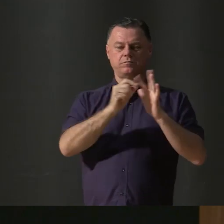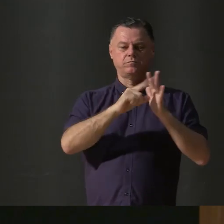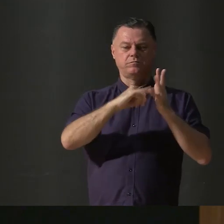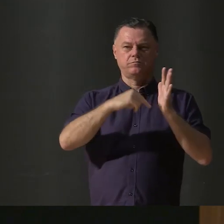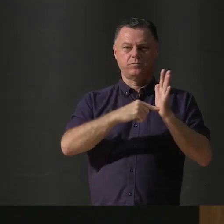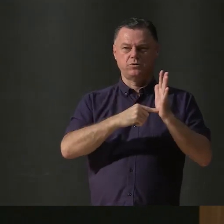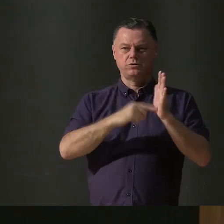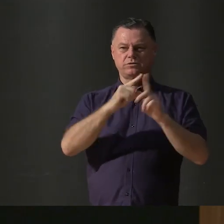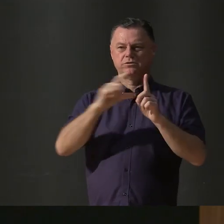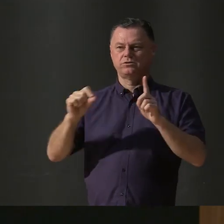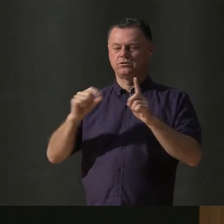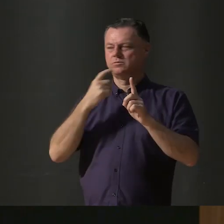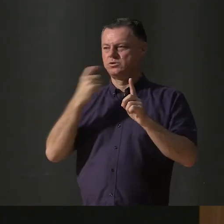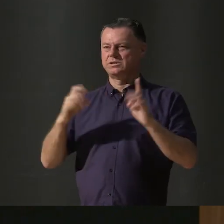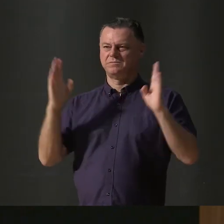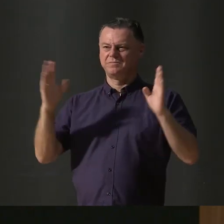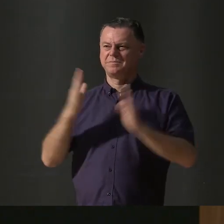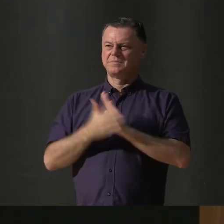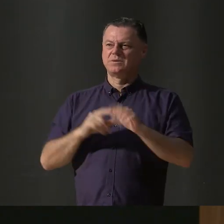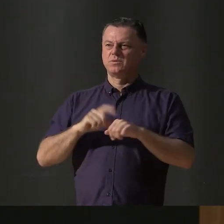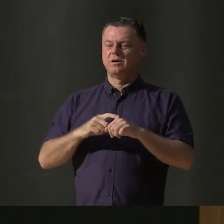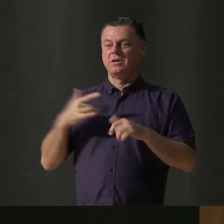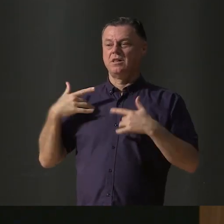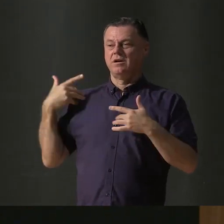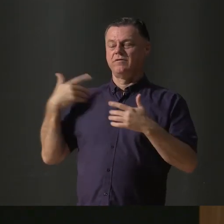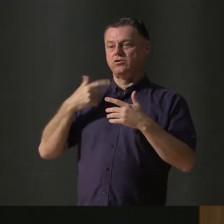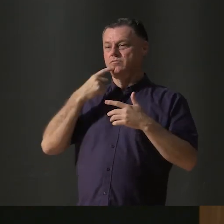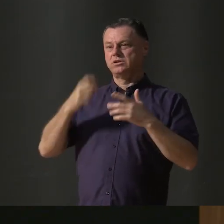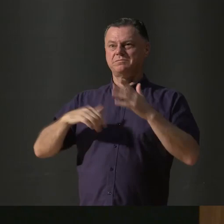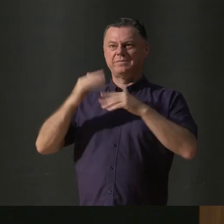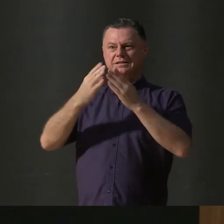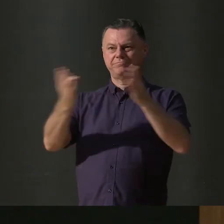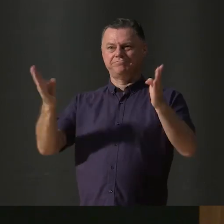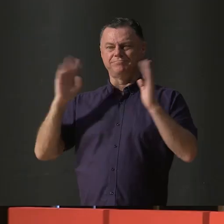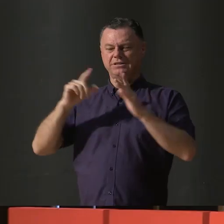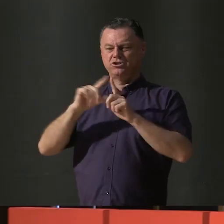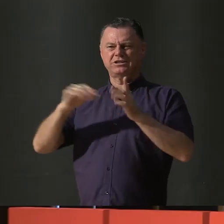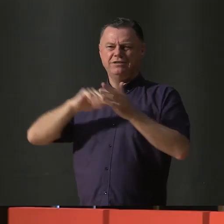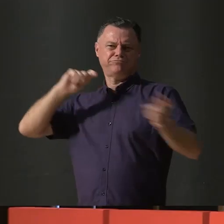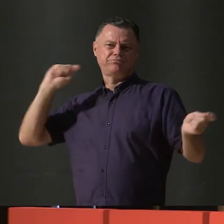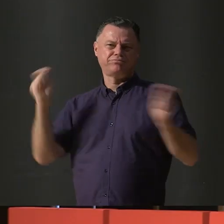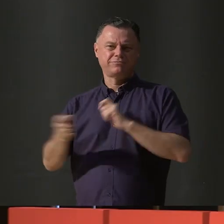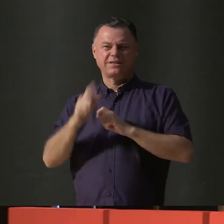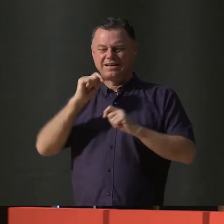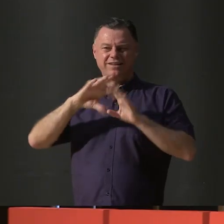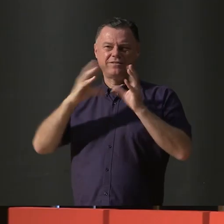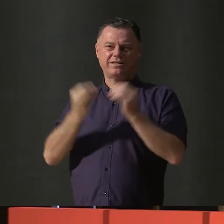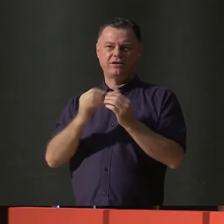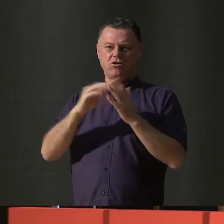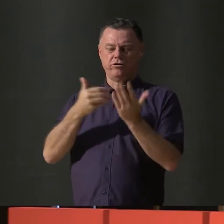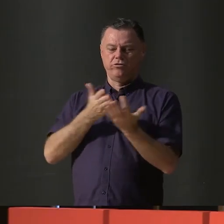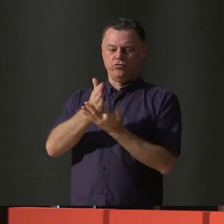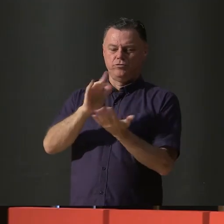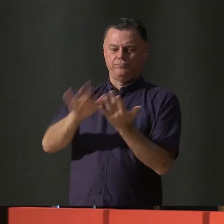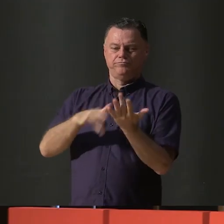refer to digitisation as a defining moment in the museum's transformation. He highlights the embedding